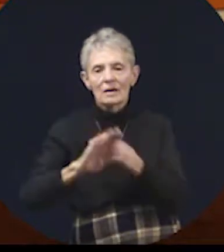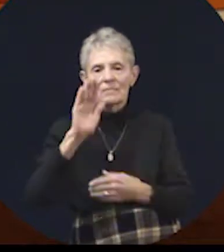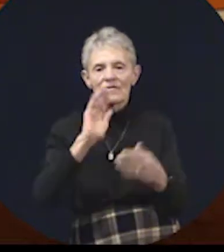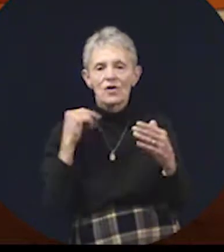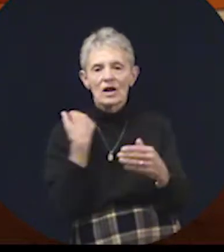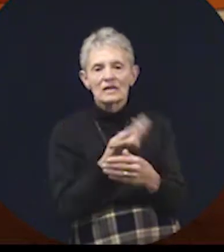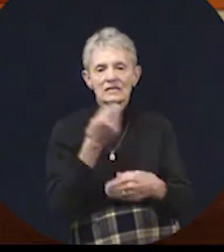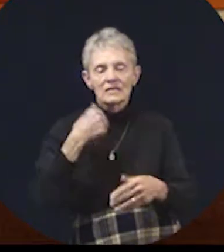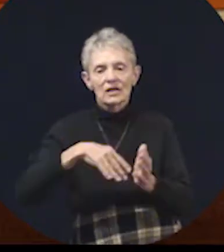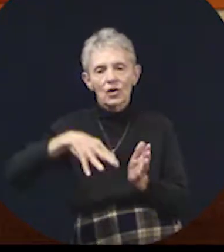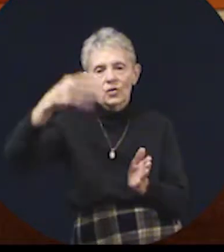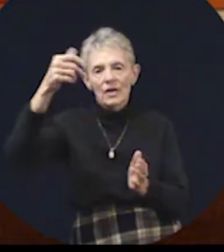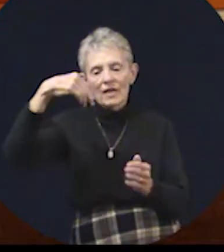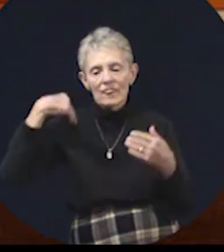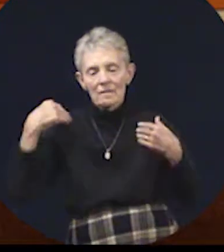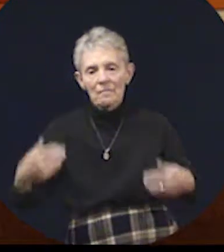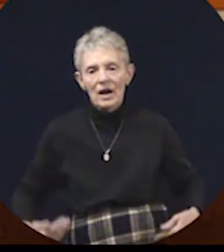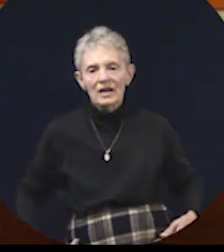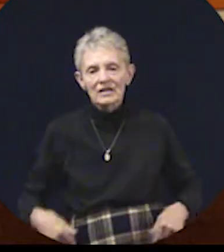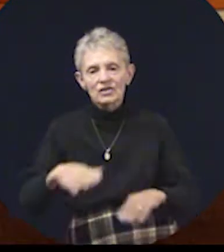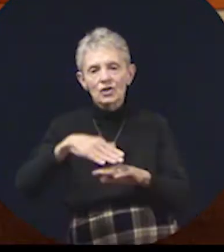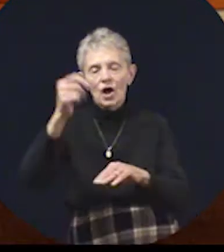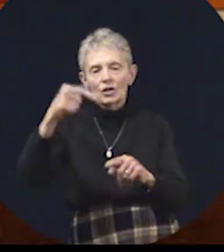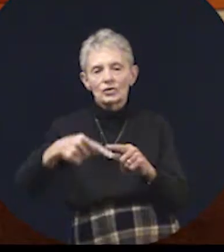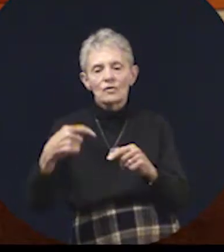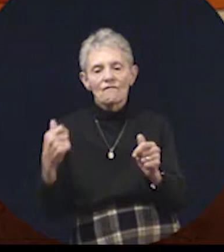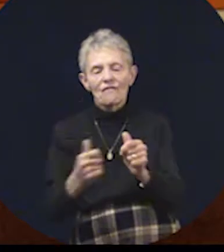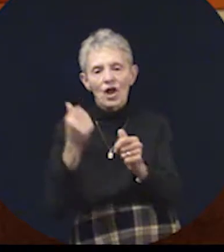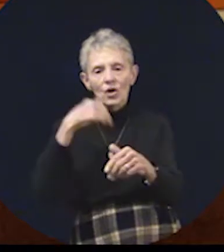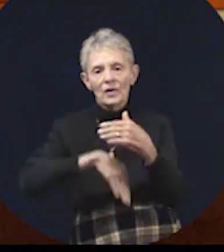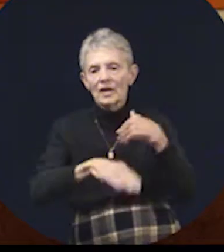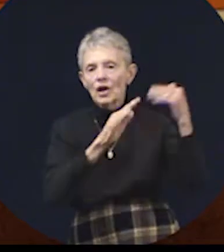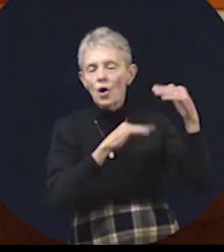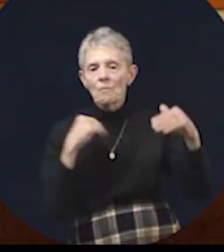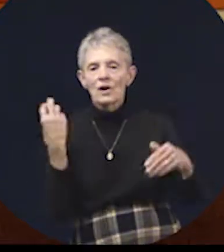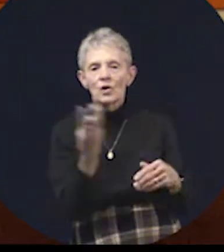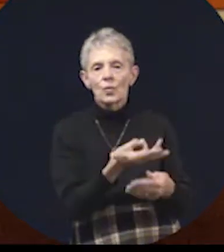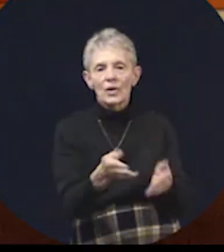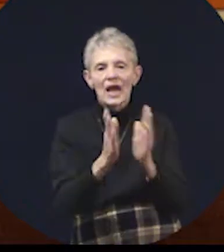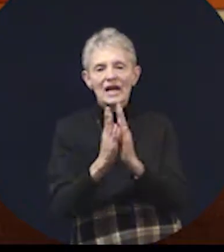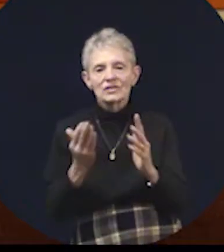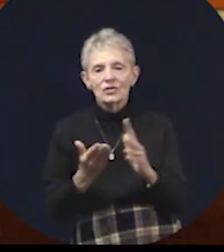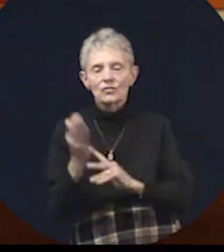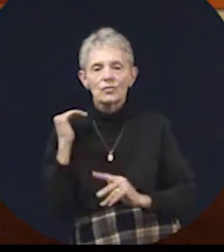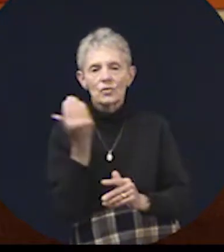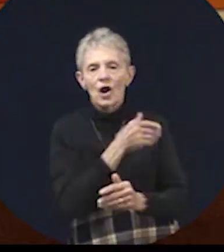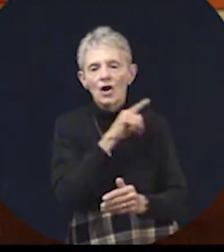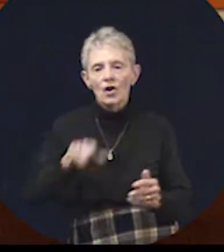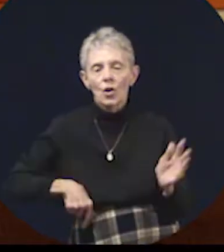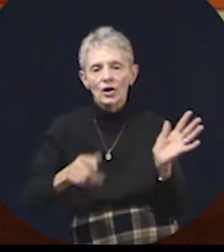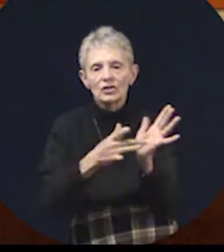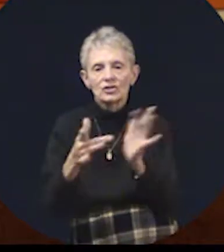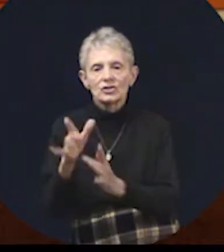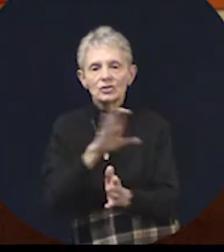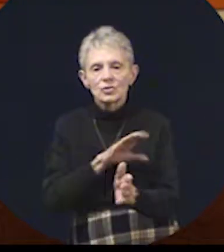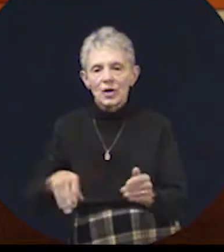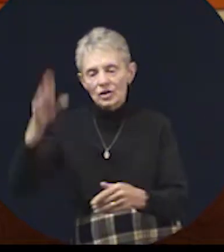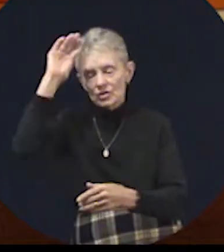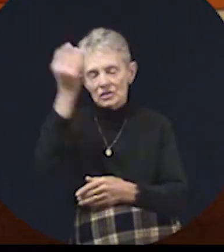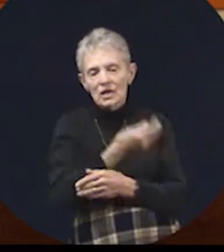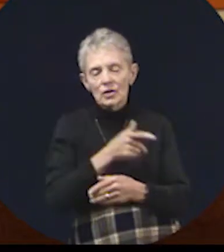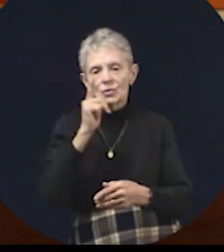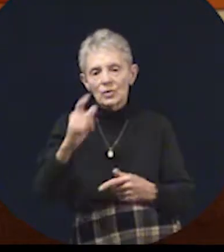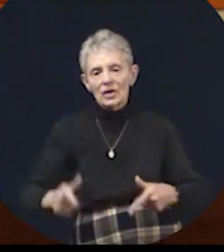in hope. We ask this through our Lord Jesus Christ, your Son, who lives and reigns with you in the unity of the